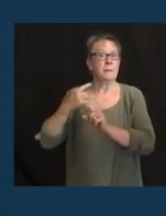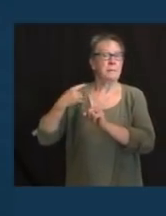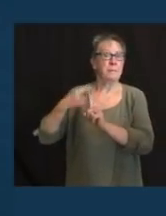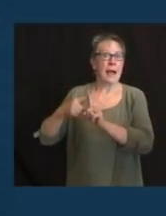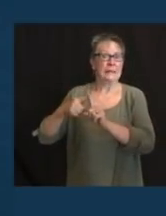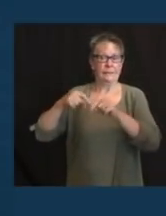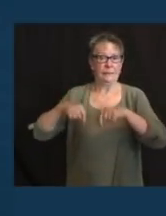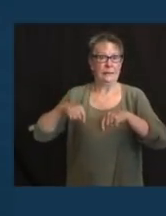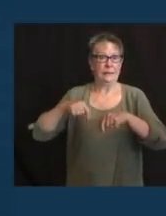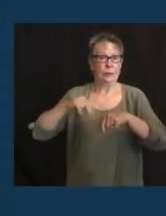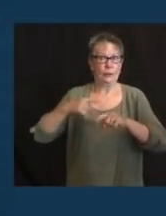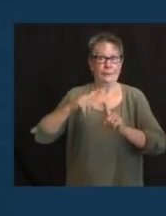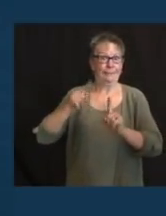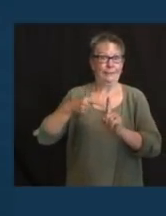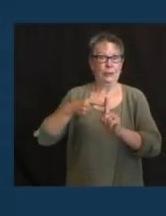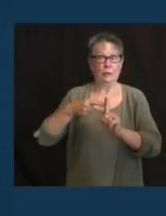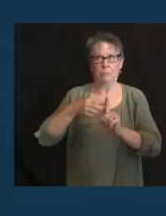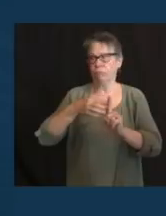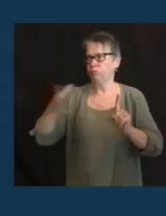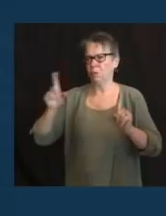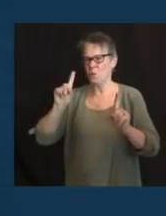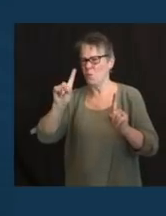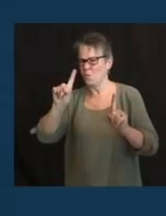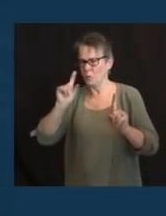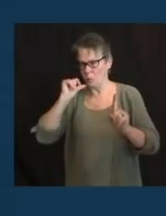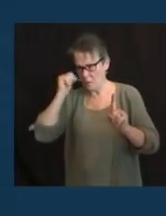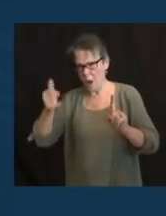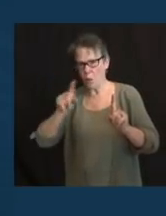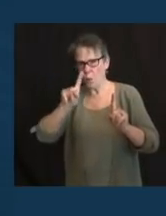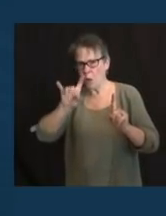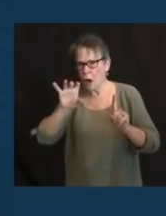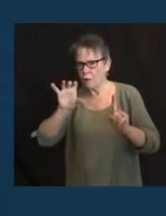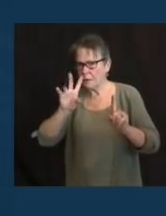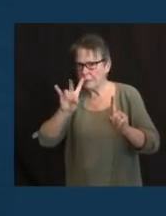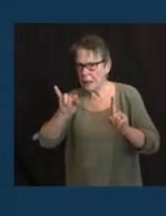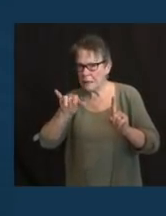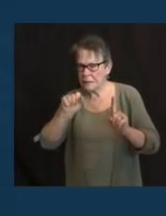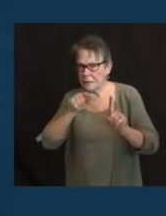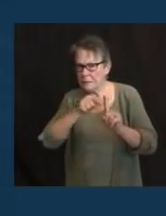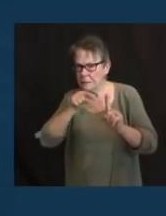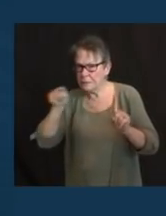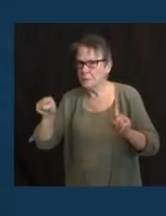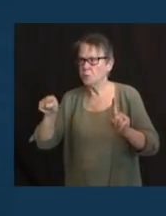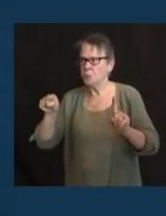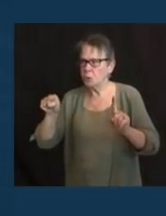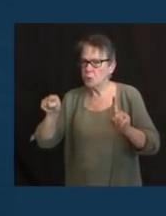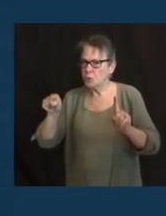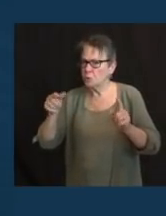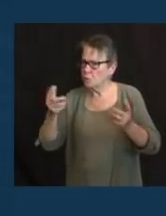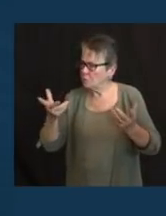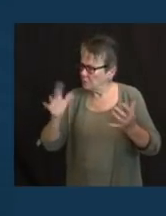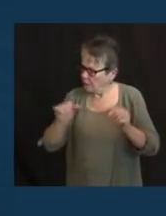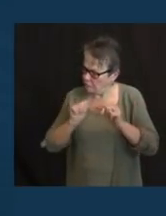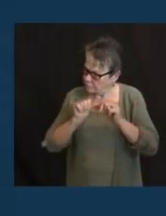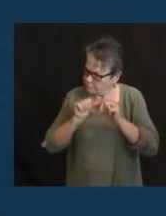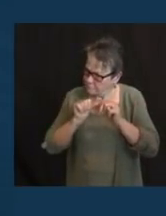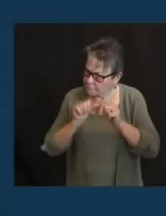this road back as one New Jersey family into a strong period of restart and